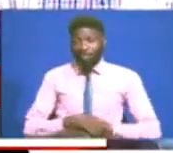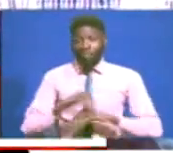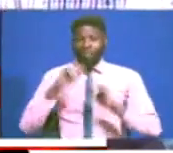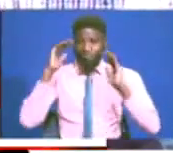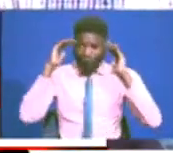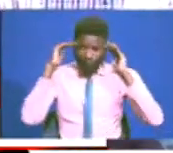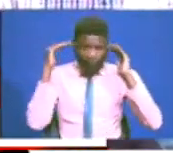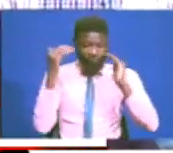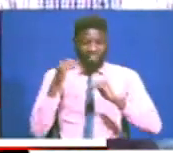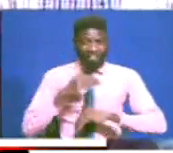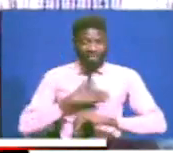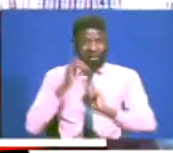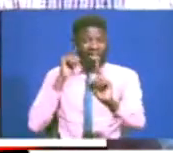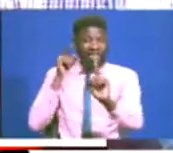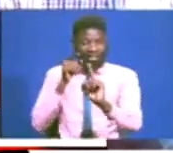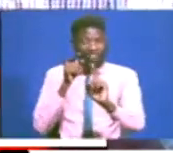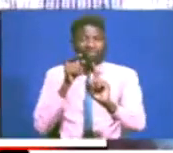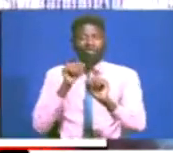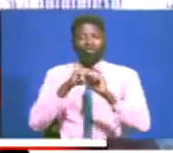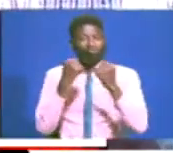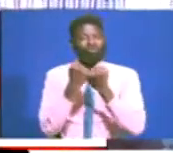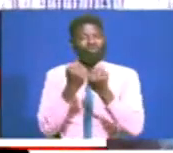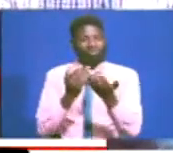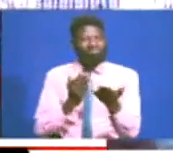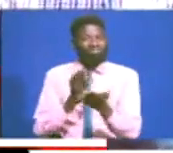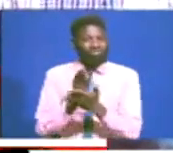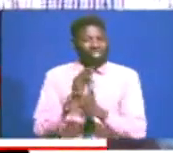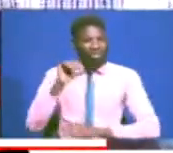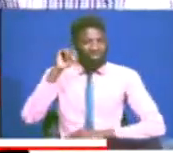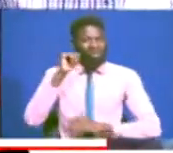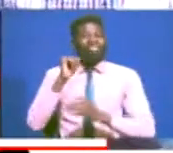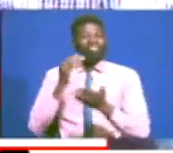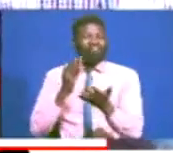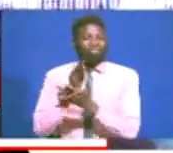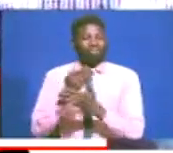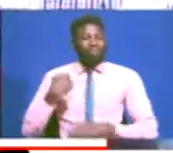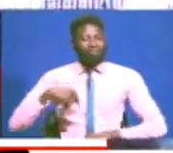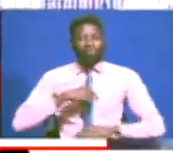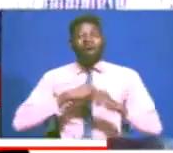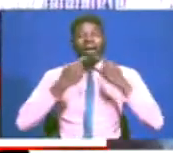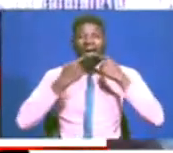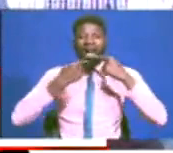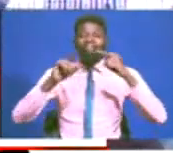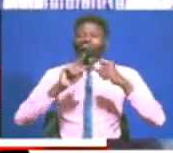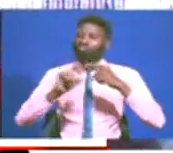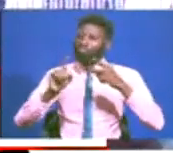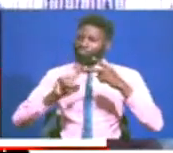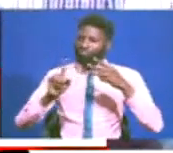justice, we have three significant pronouncements to make. First, the cost of